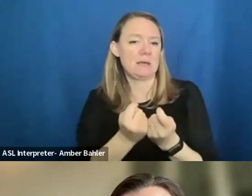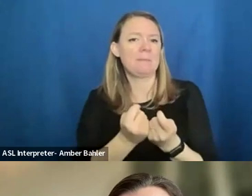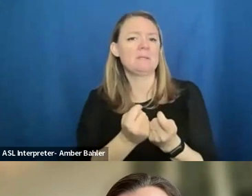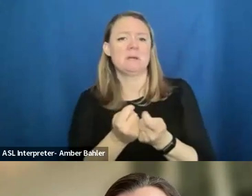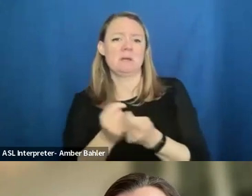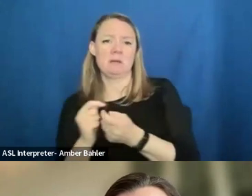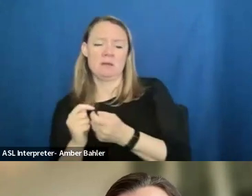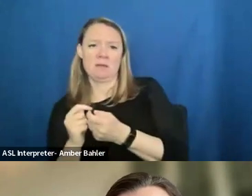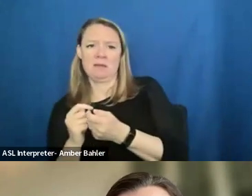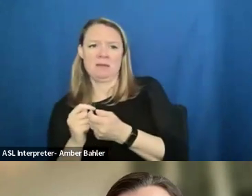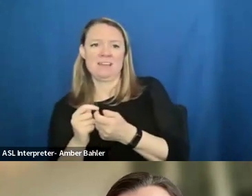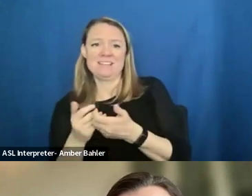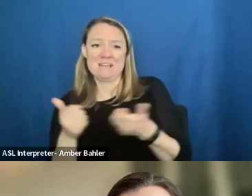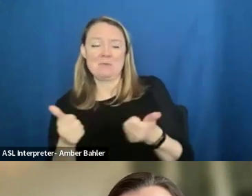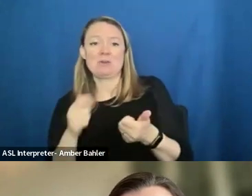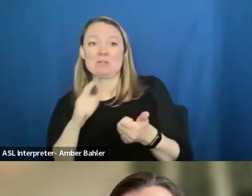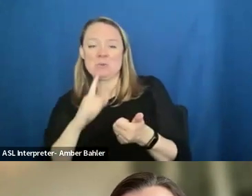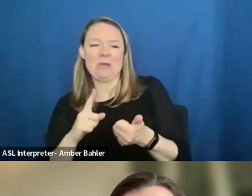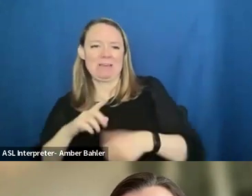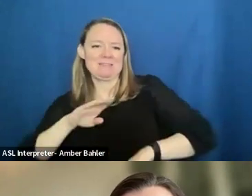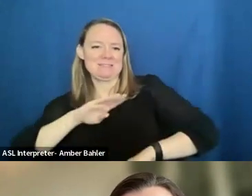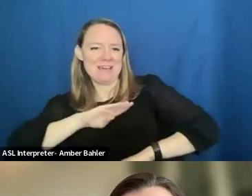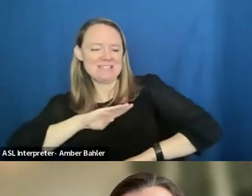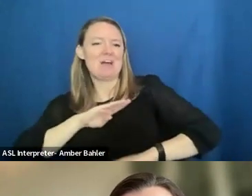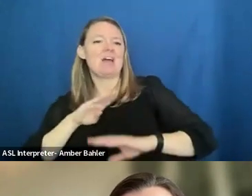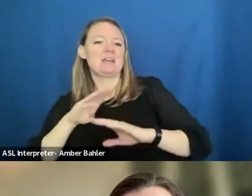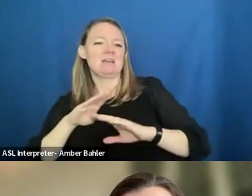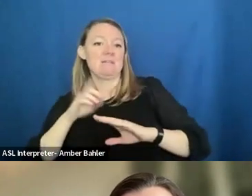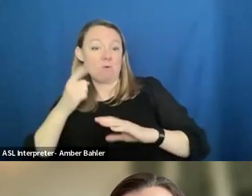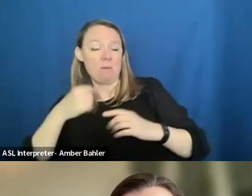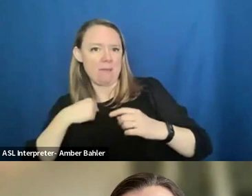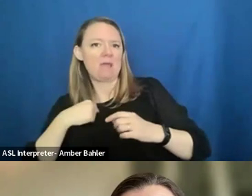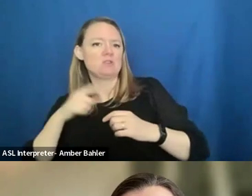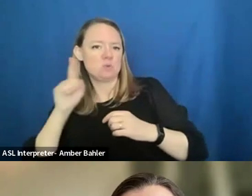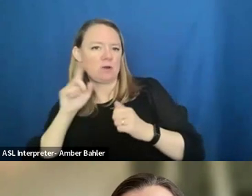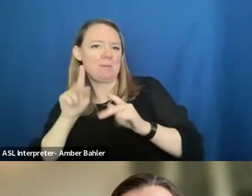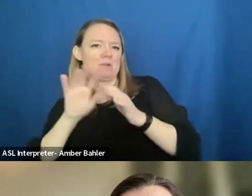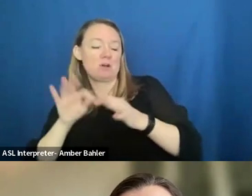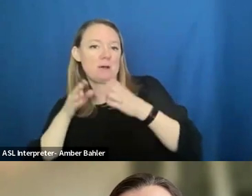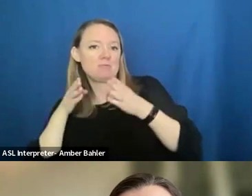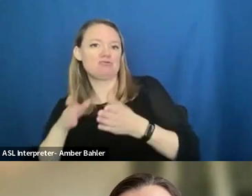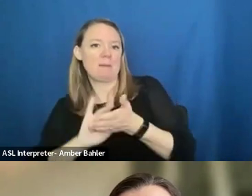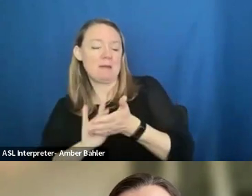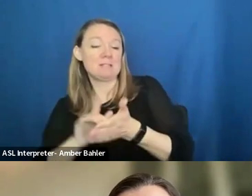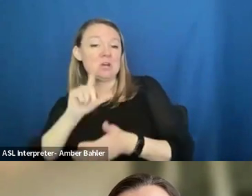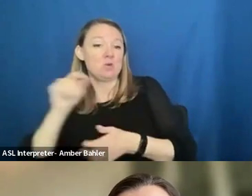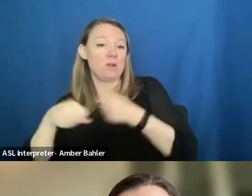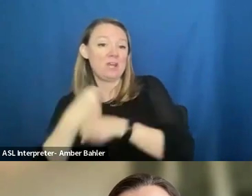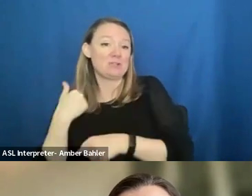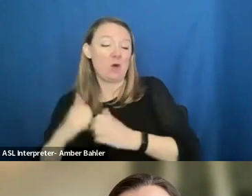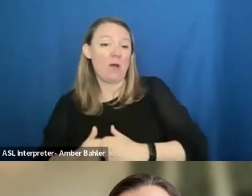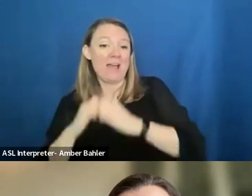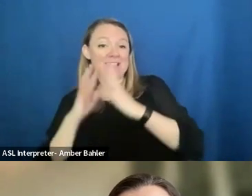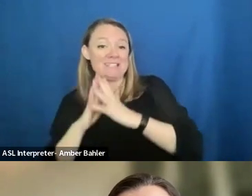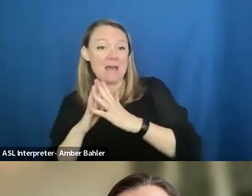It's really rewarding for me to hear people engaging street medicine. 20 years ago, I developed a mobile medical program and we were out